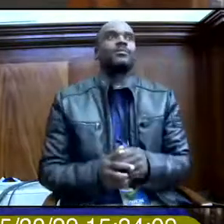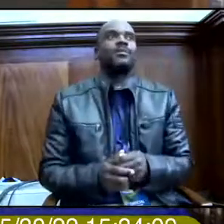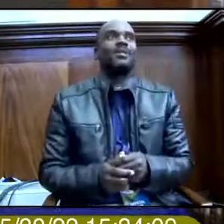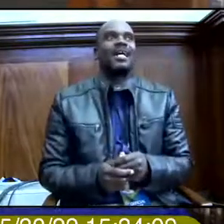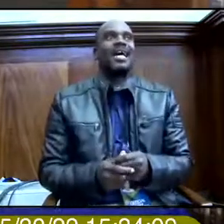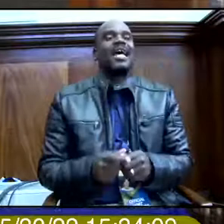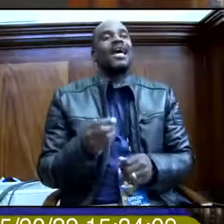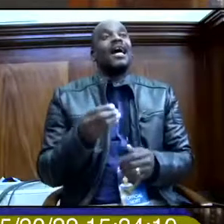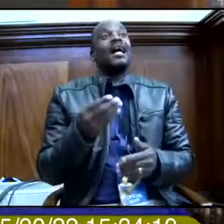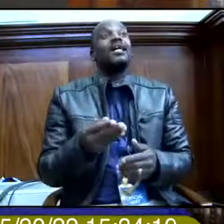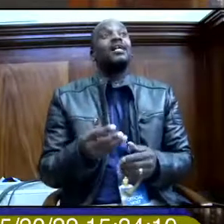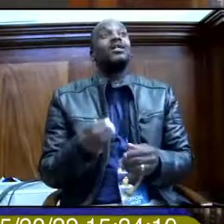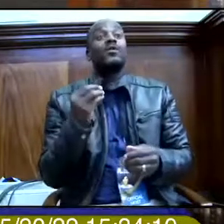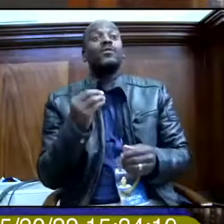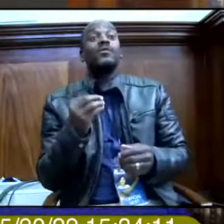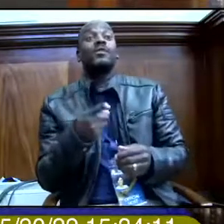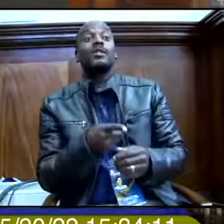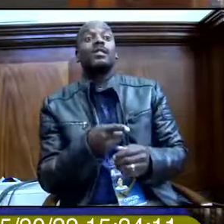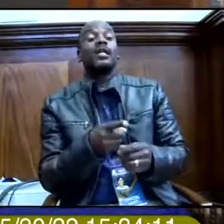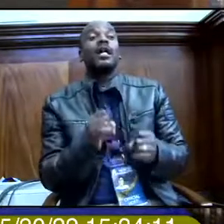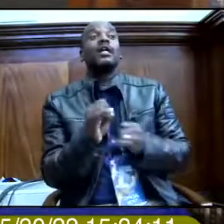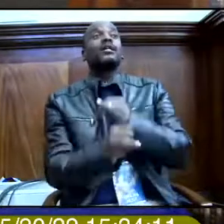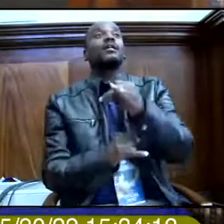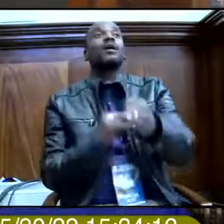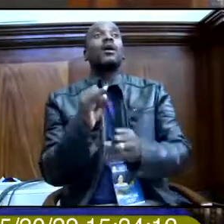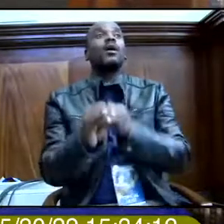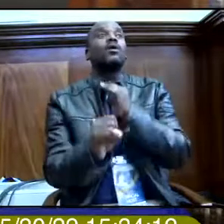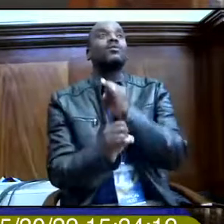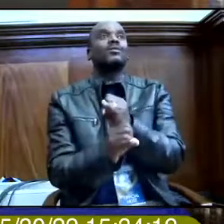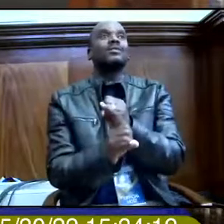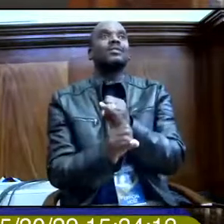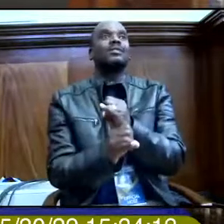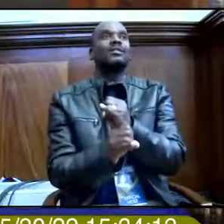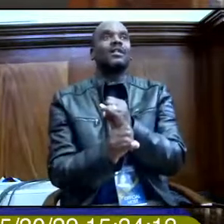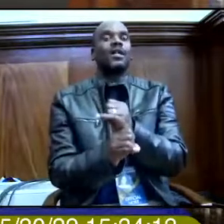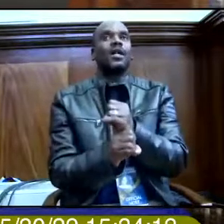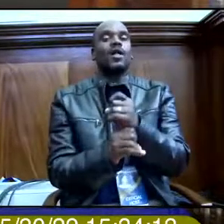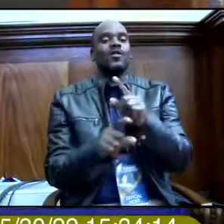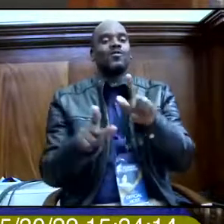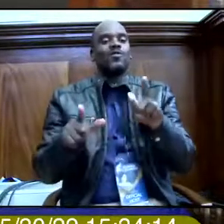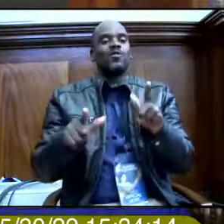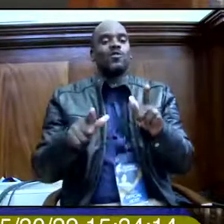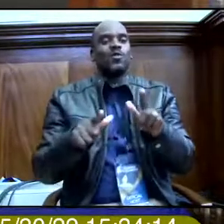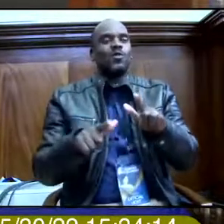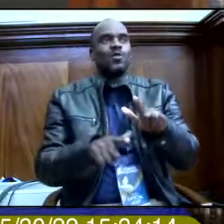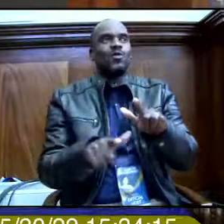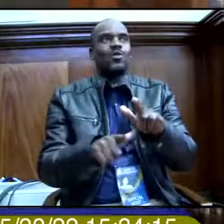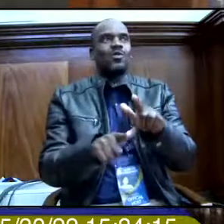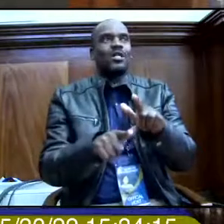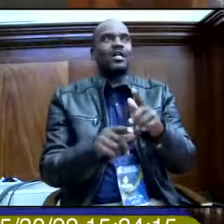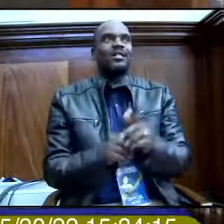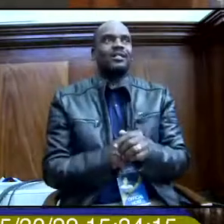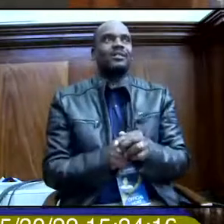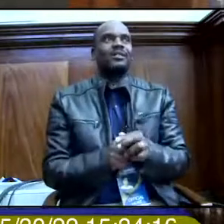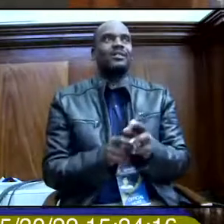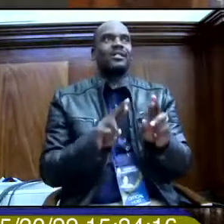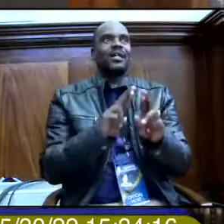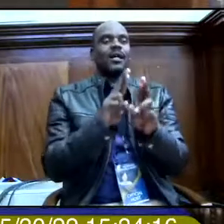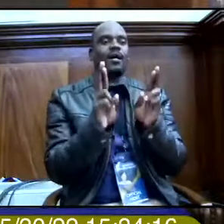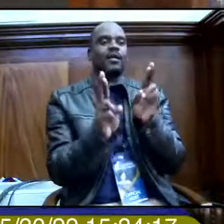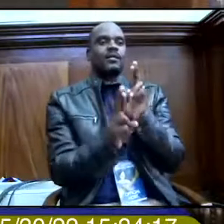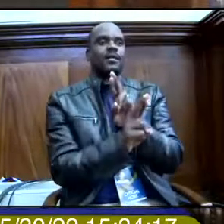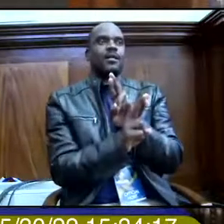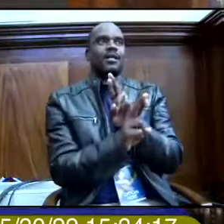to feed downstream industry with local production rational rationalize